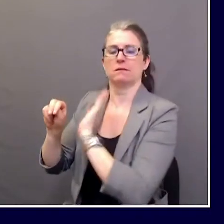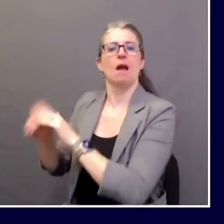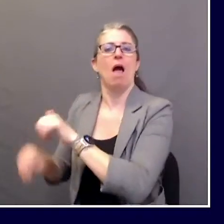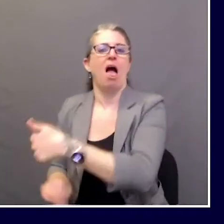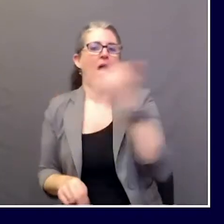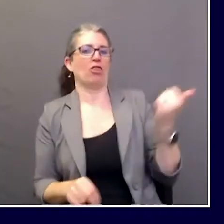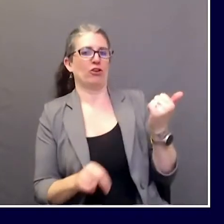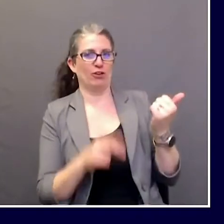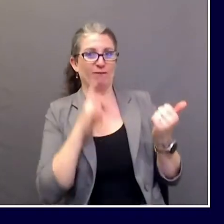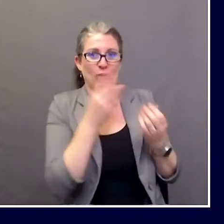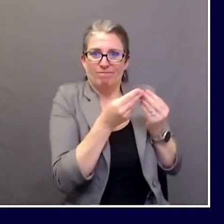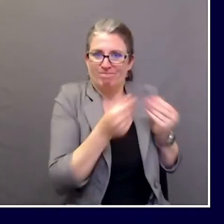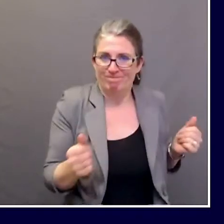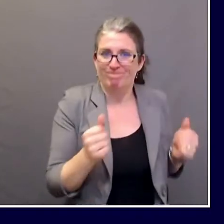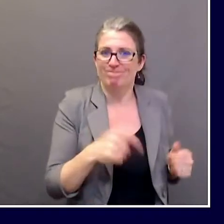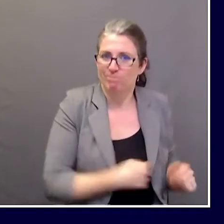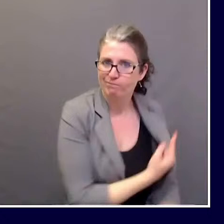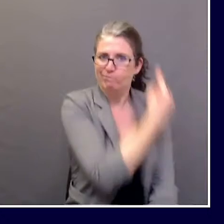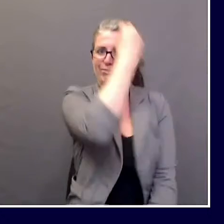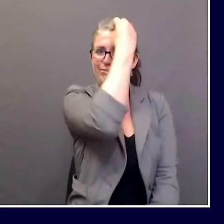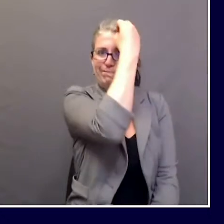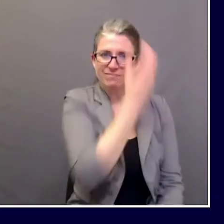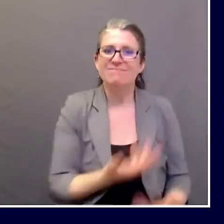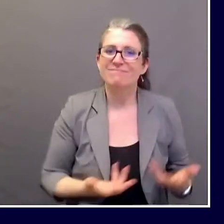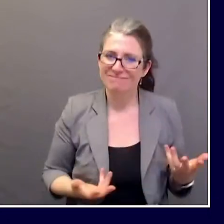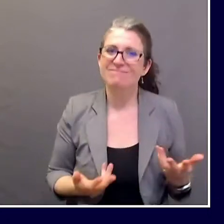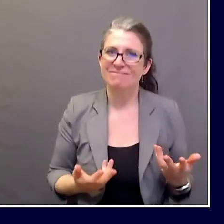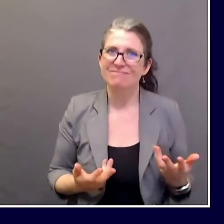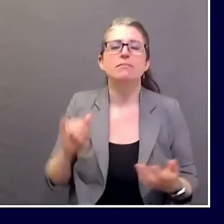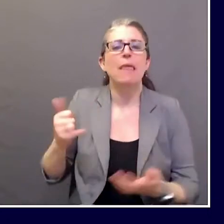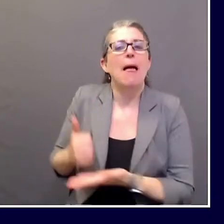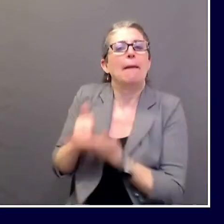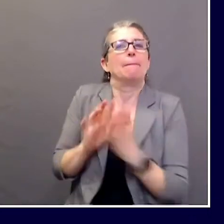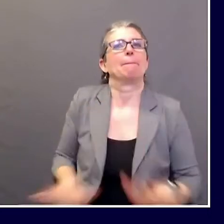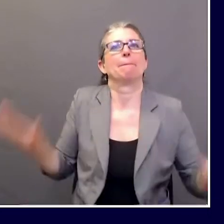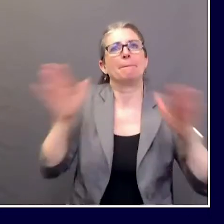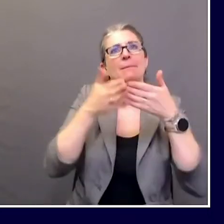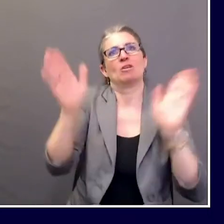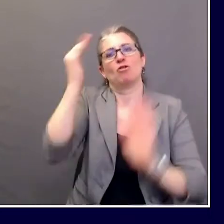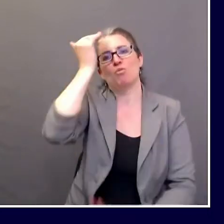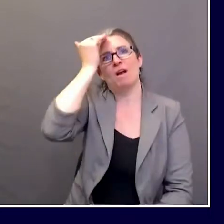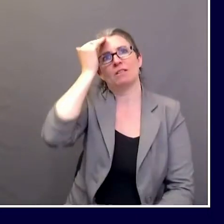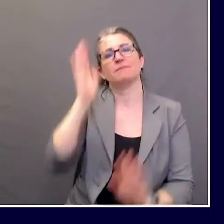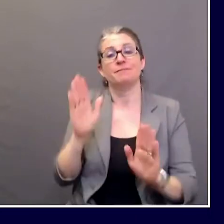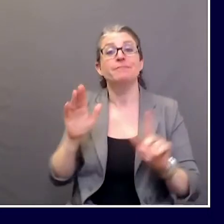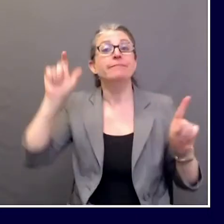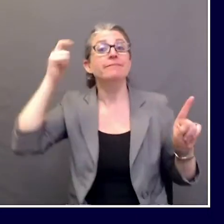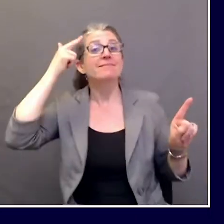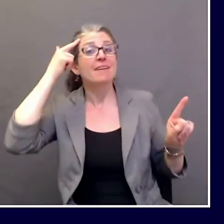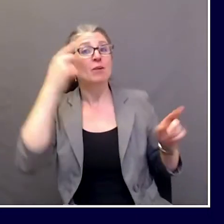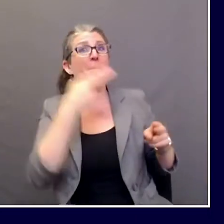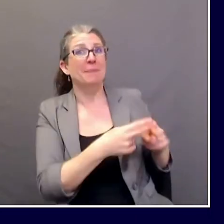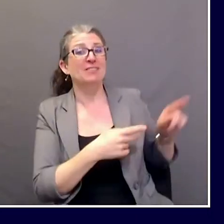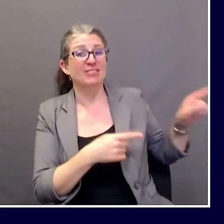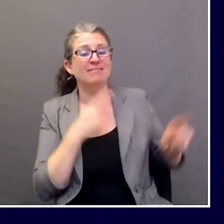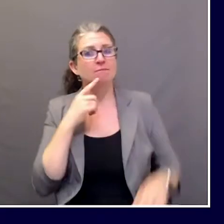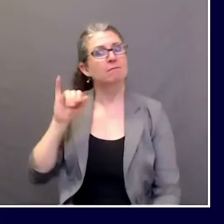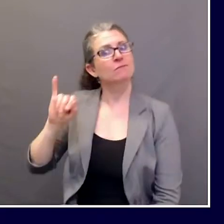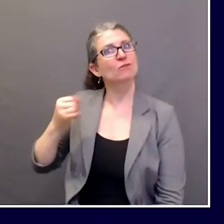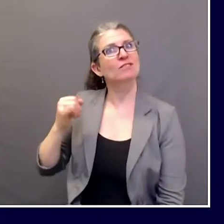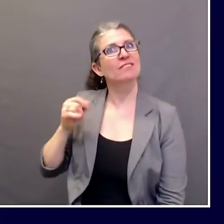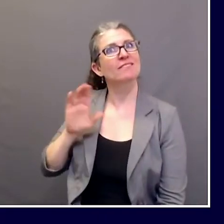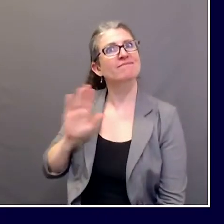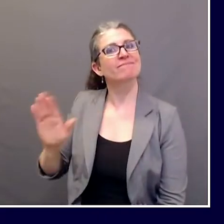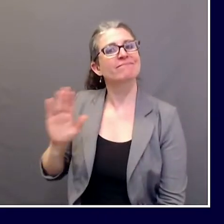Given the pace that Maine has achieved with vaccination, the doses that we got this week, the 2,500